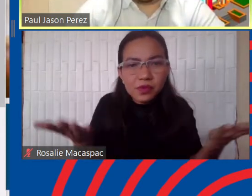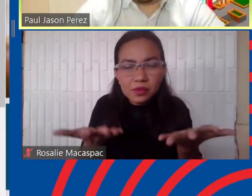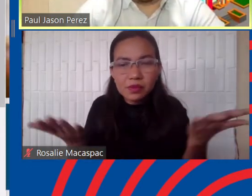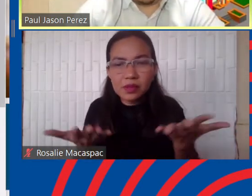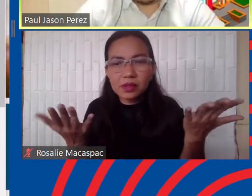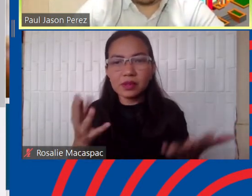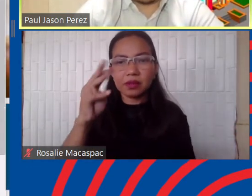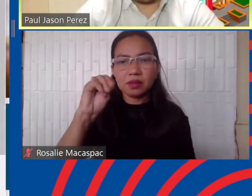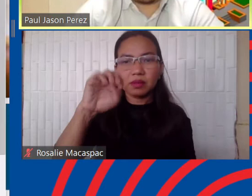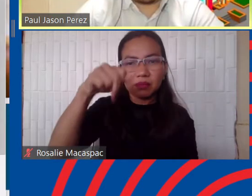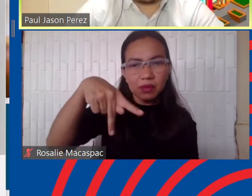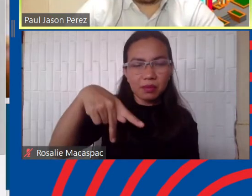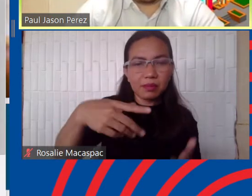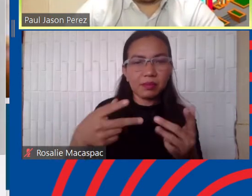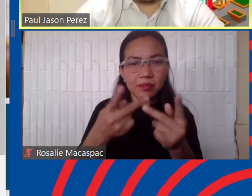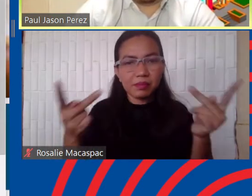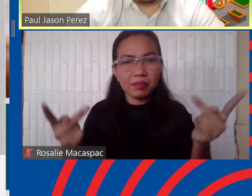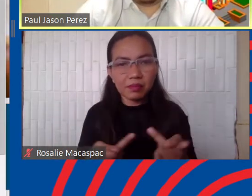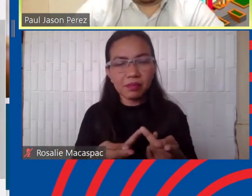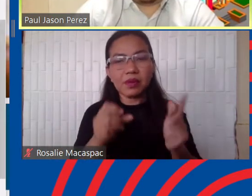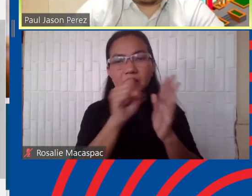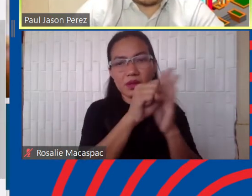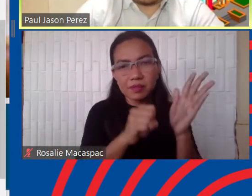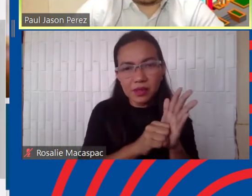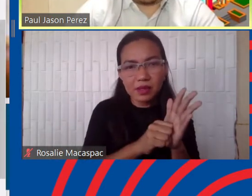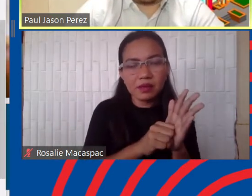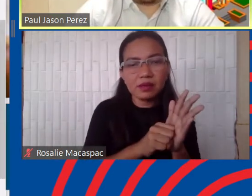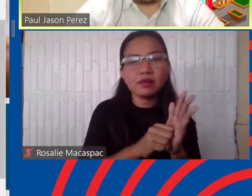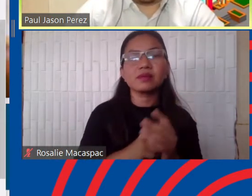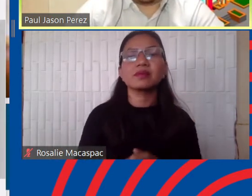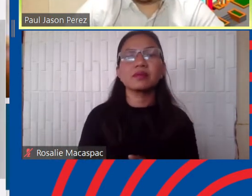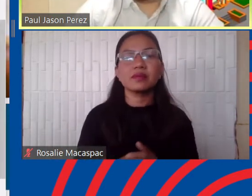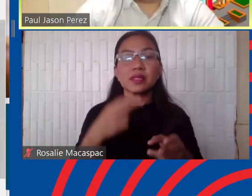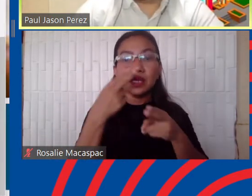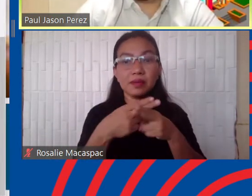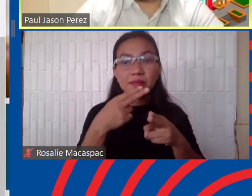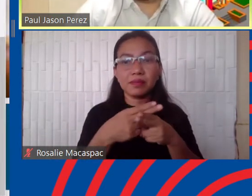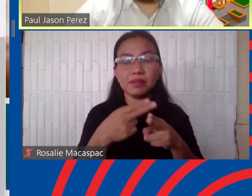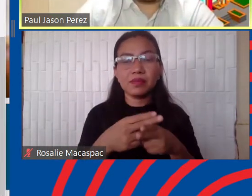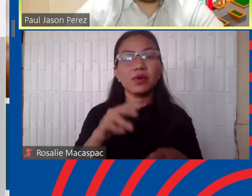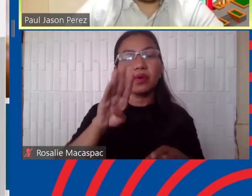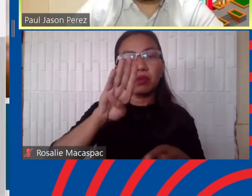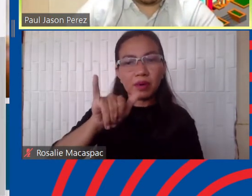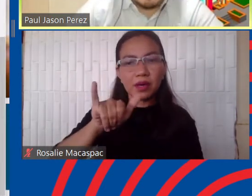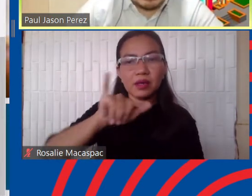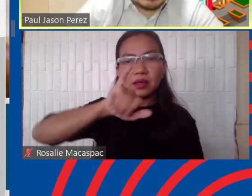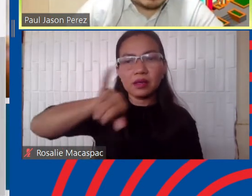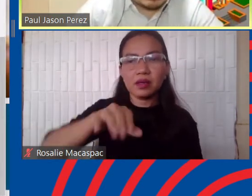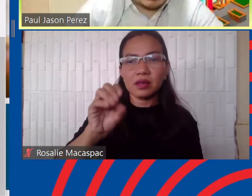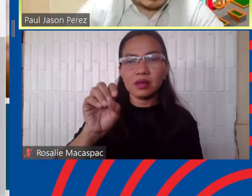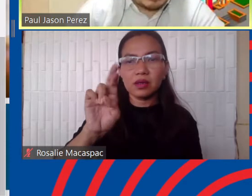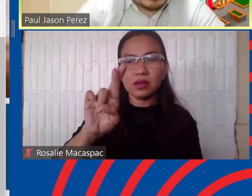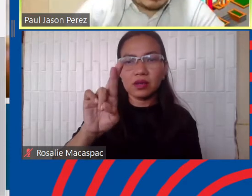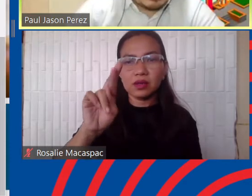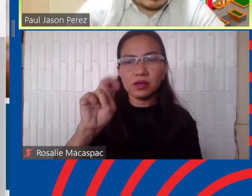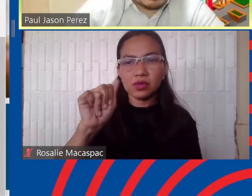or by subject, or by journal. So there are some